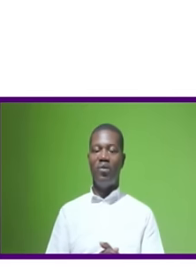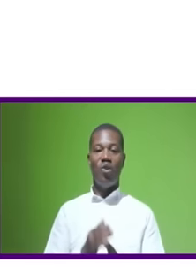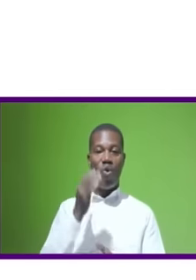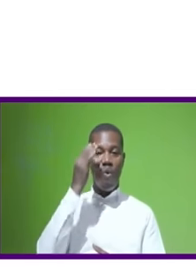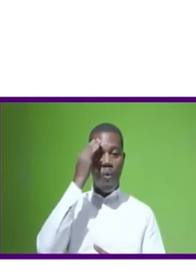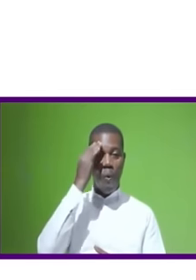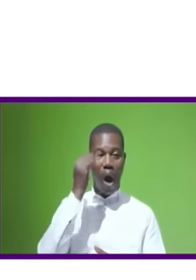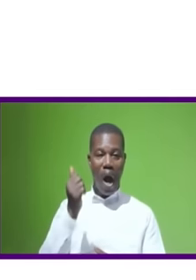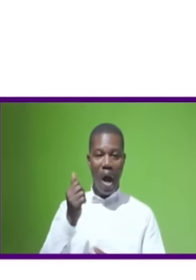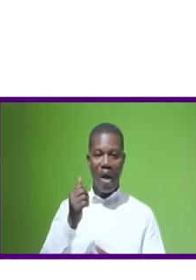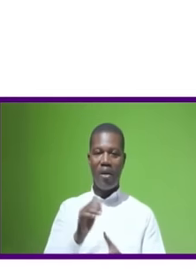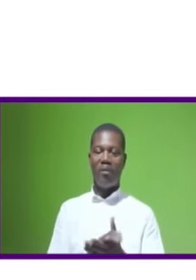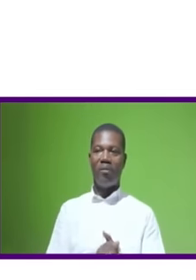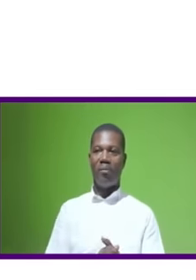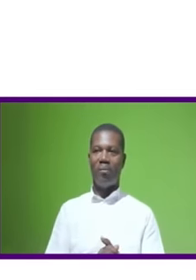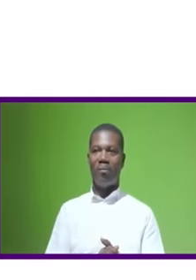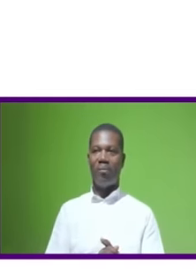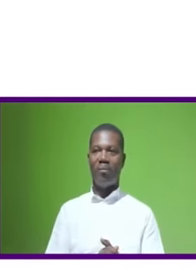Adamantly.